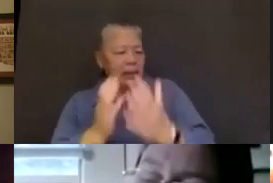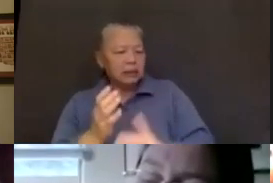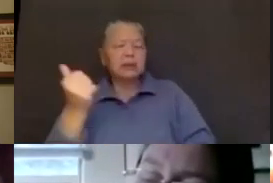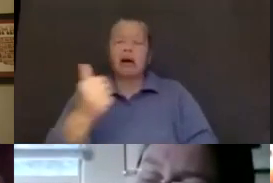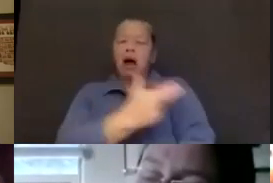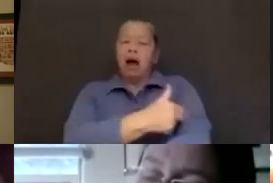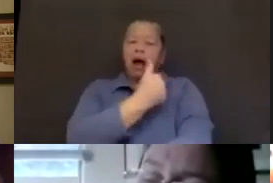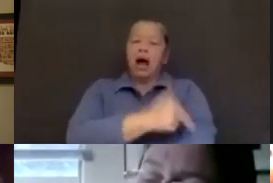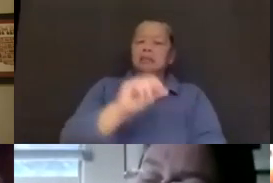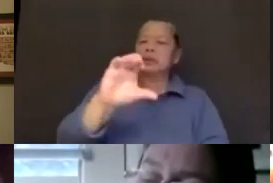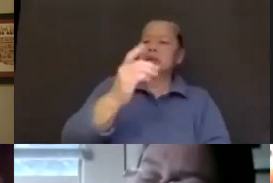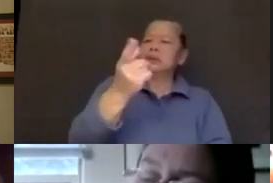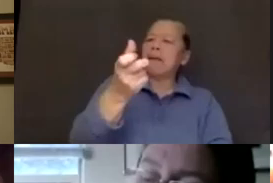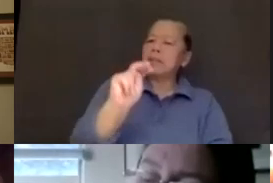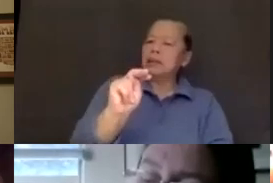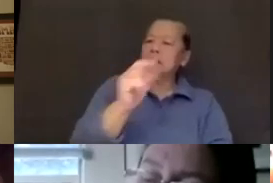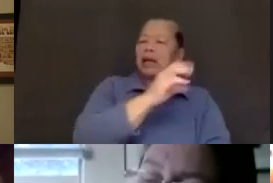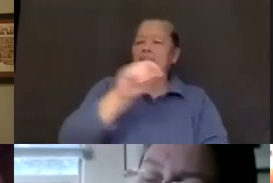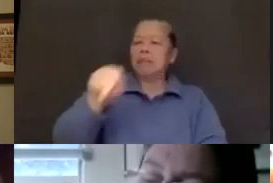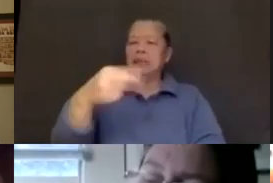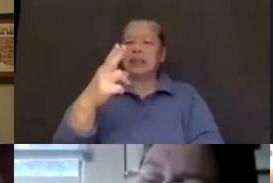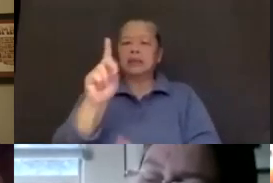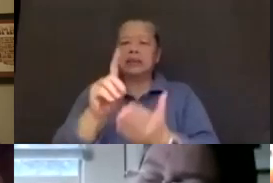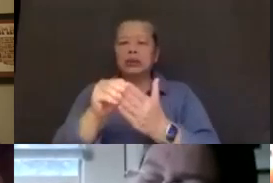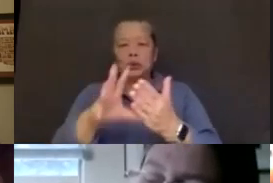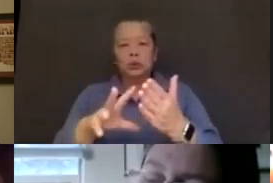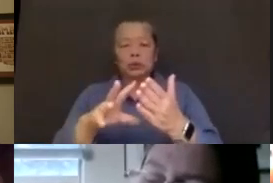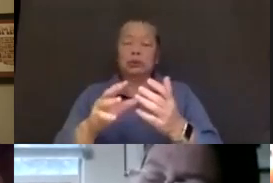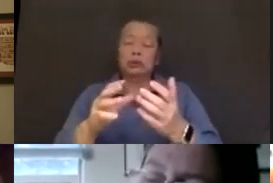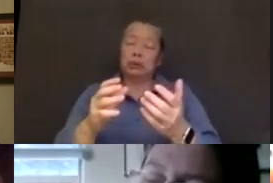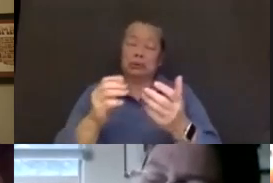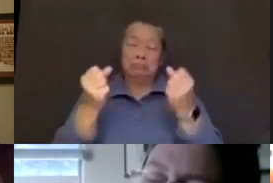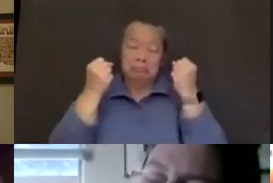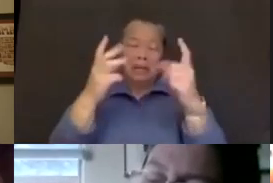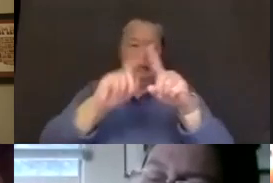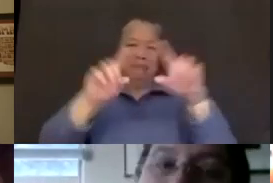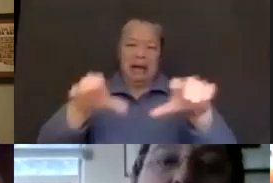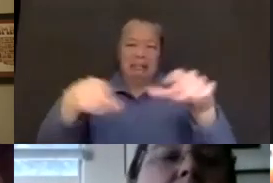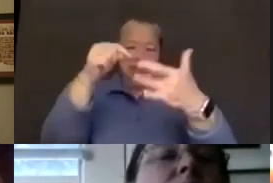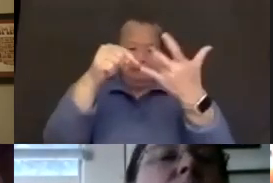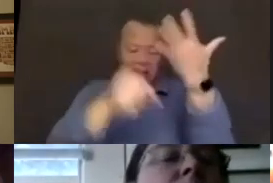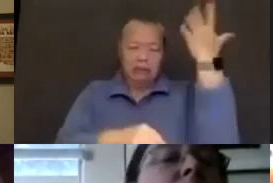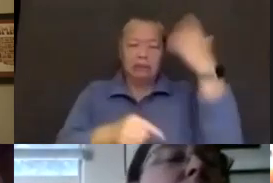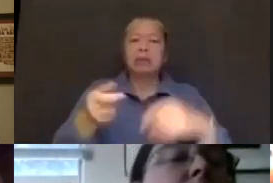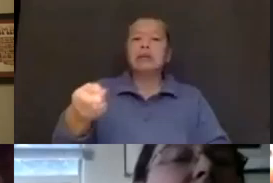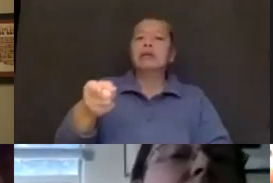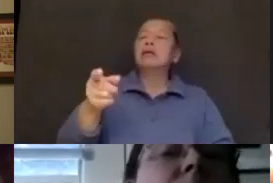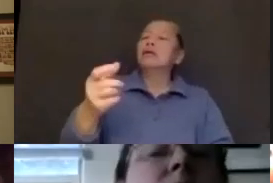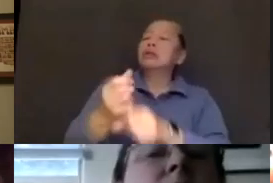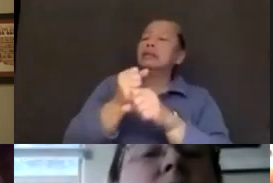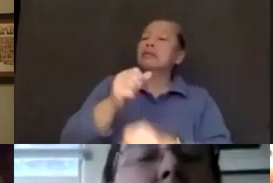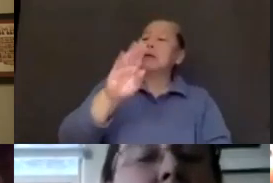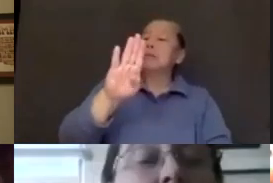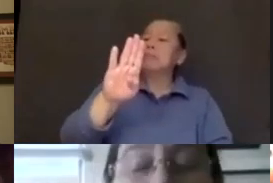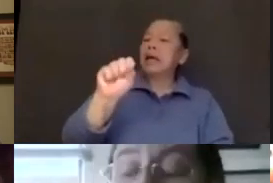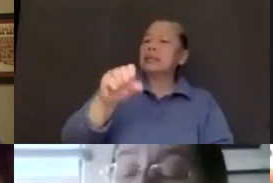and a doctoral student. She does a lot. Reverend Letiah received her Bachelor of Science in